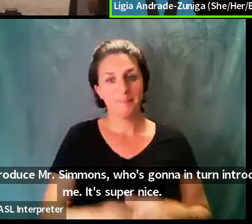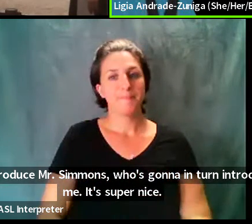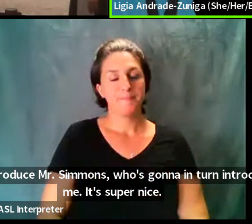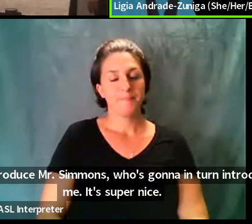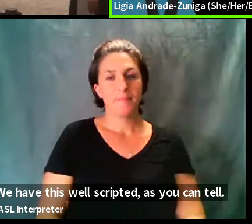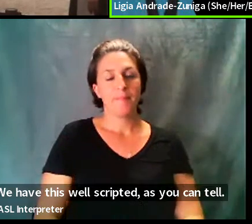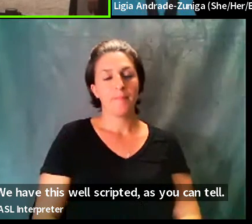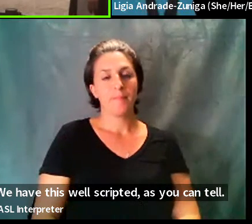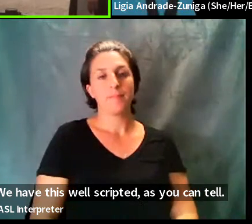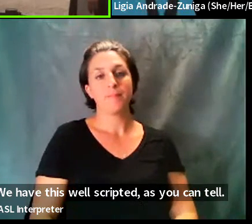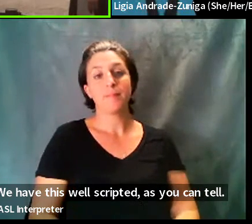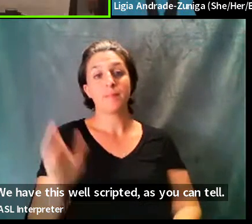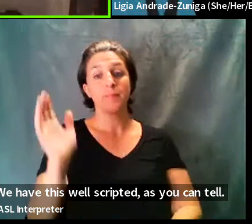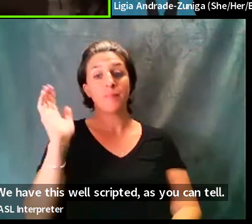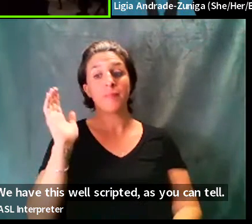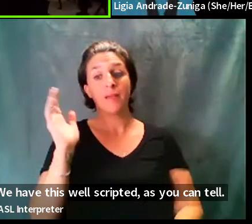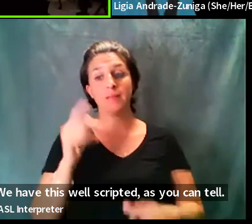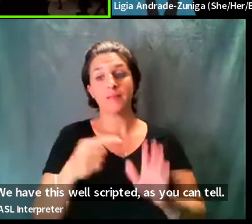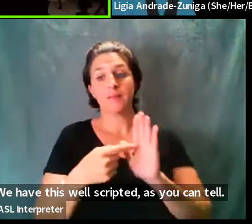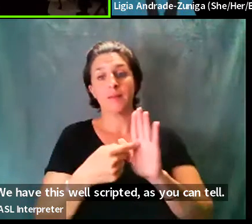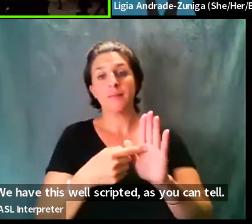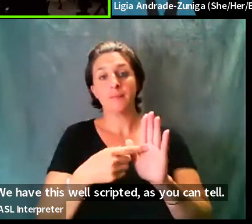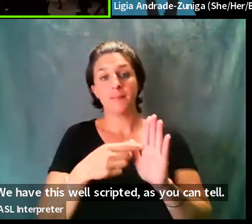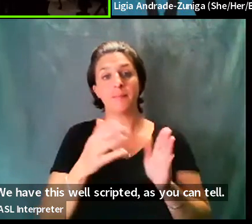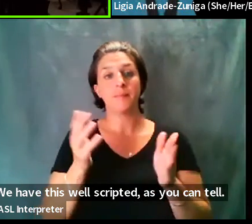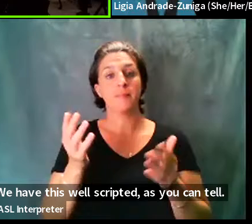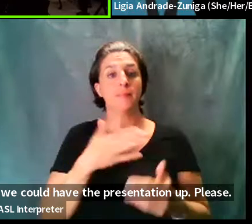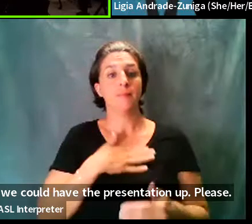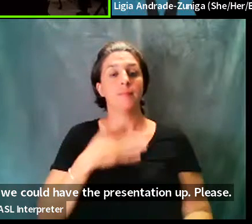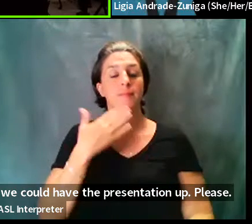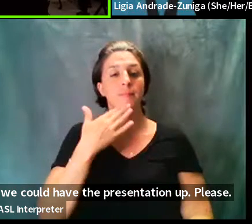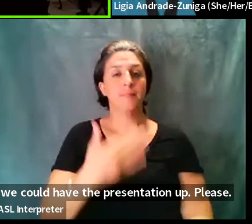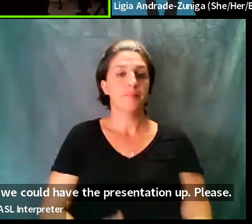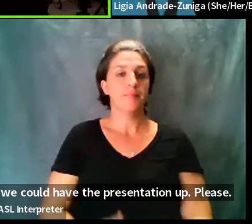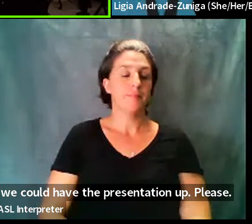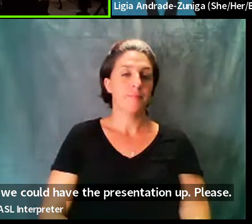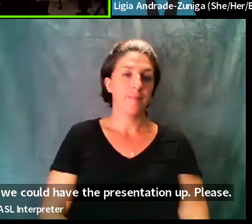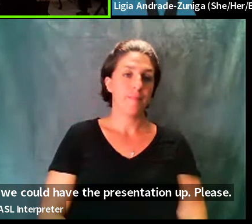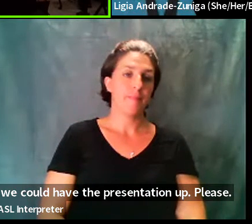If we could have the presentation up, please. Thank you.